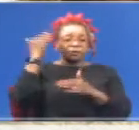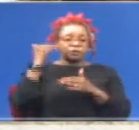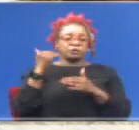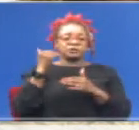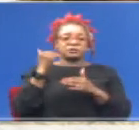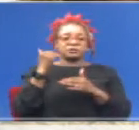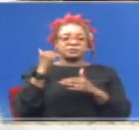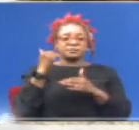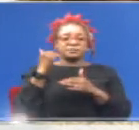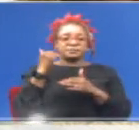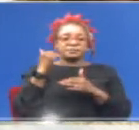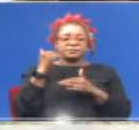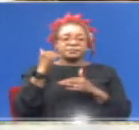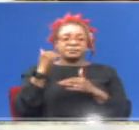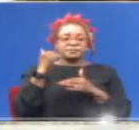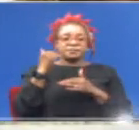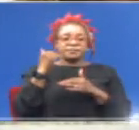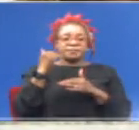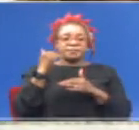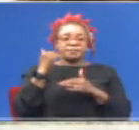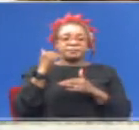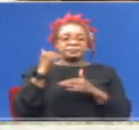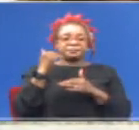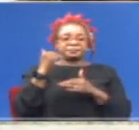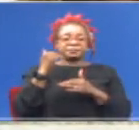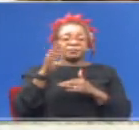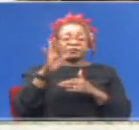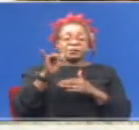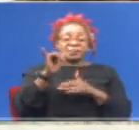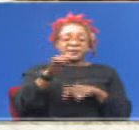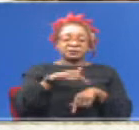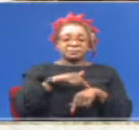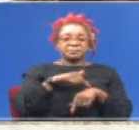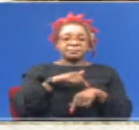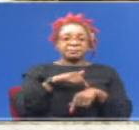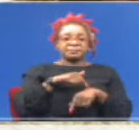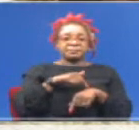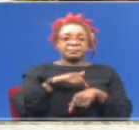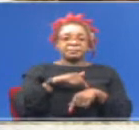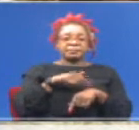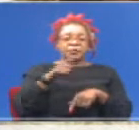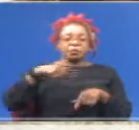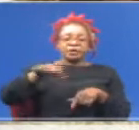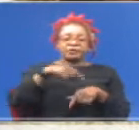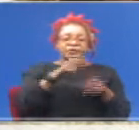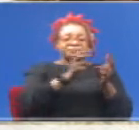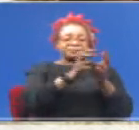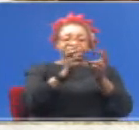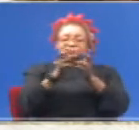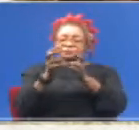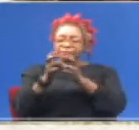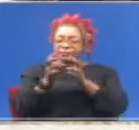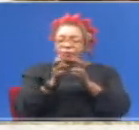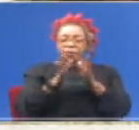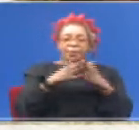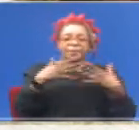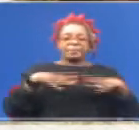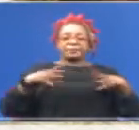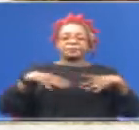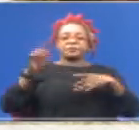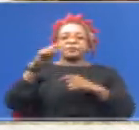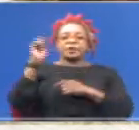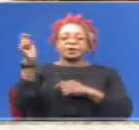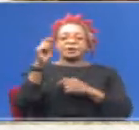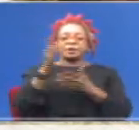proper jurisprudence. Since then, we have widely consulted with the people of Kenya